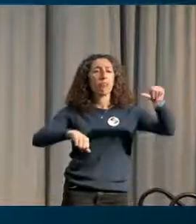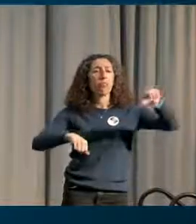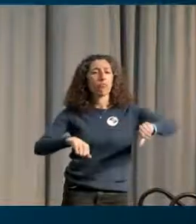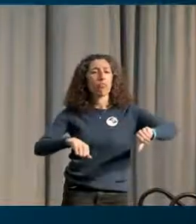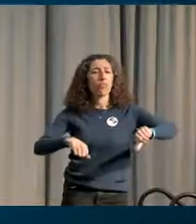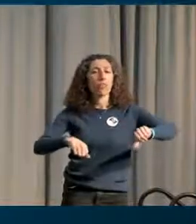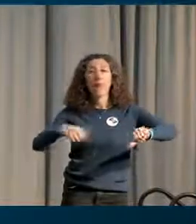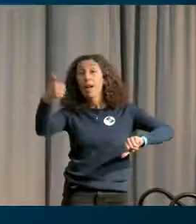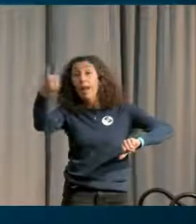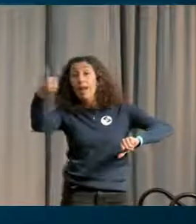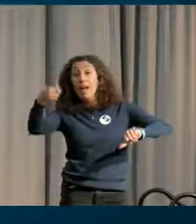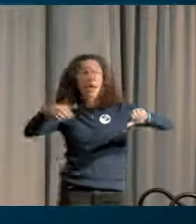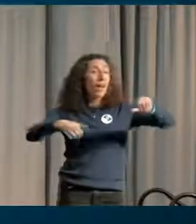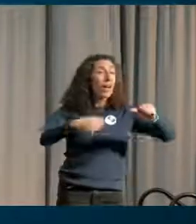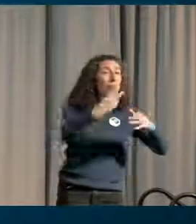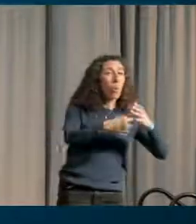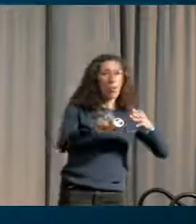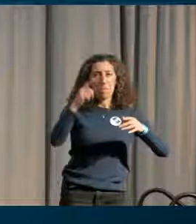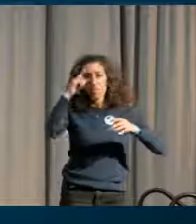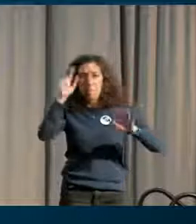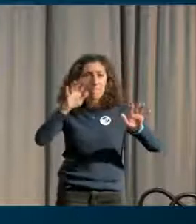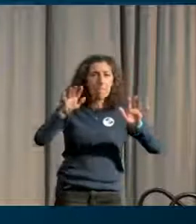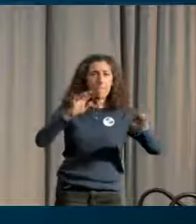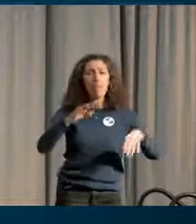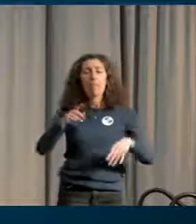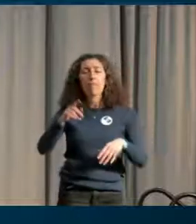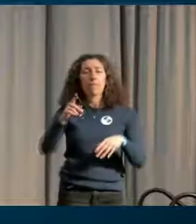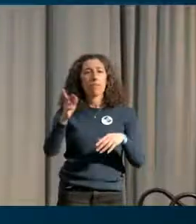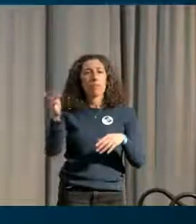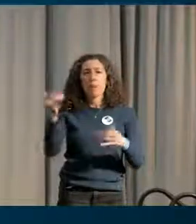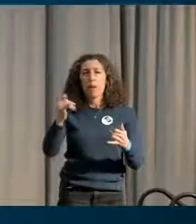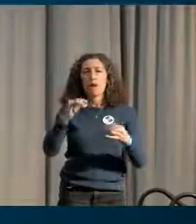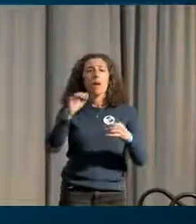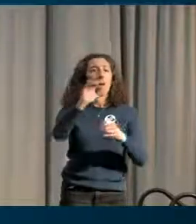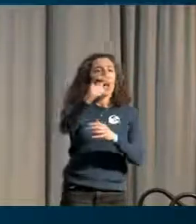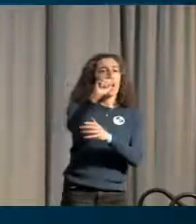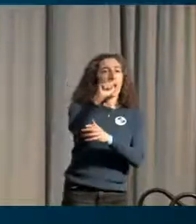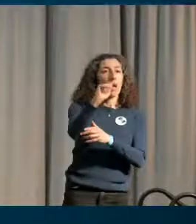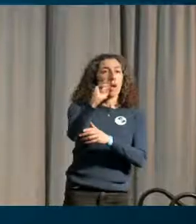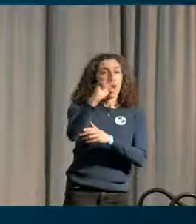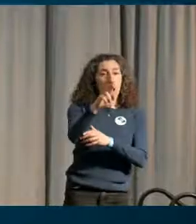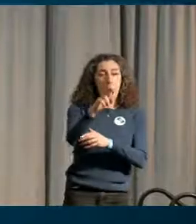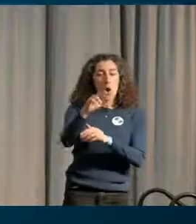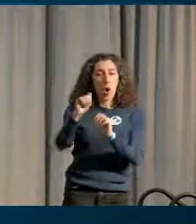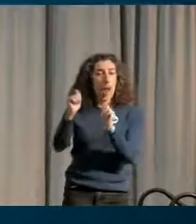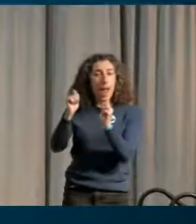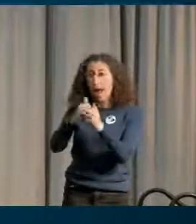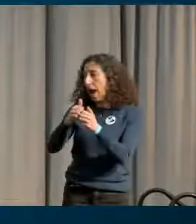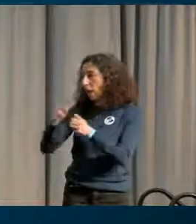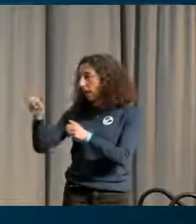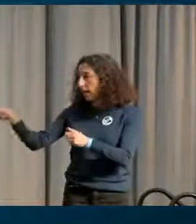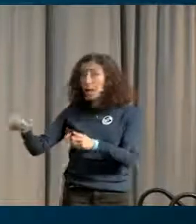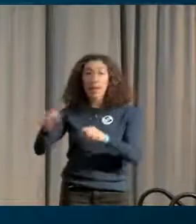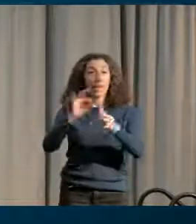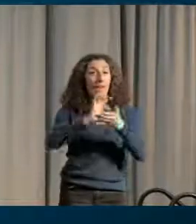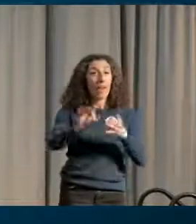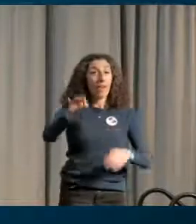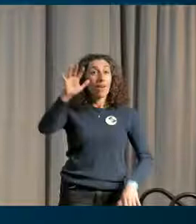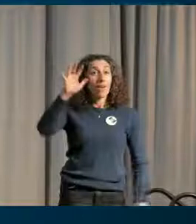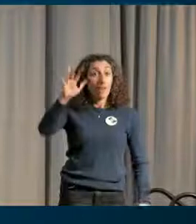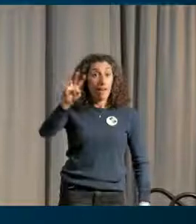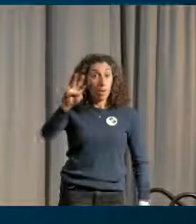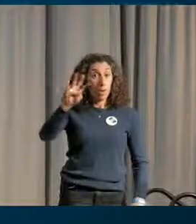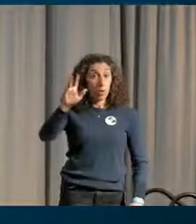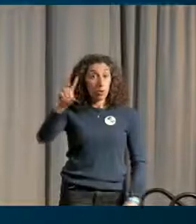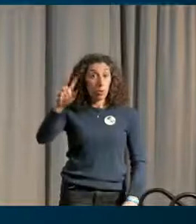seeing some thumbs up, seeing some thumbs down. All right. Can you give me a countdown? We're going to count down from 5, 4, 3, 2,